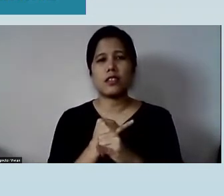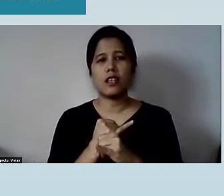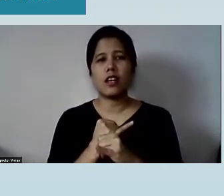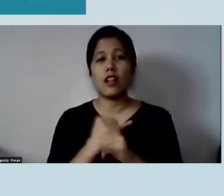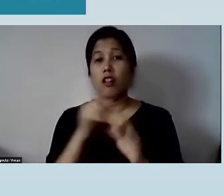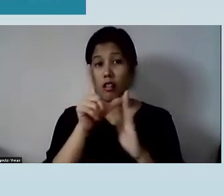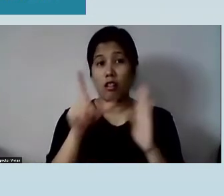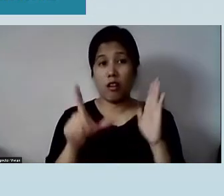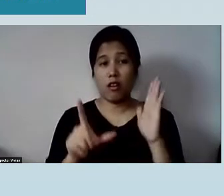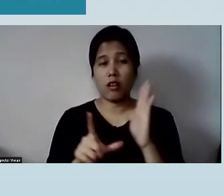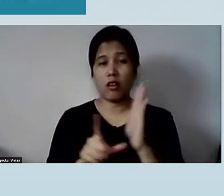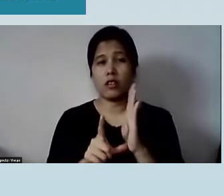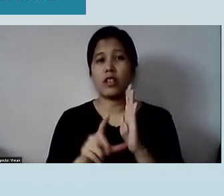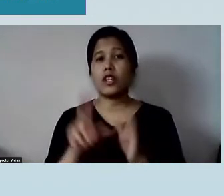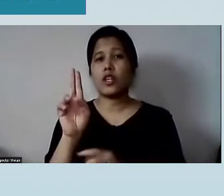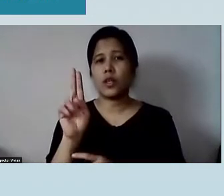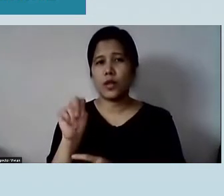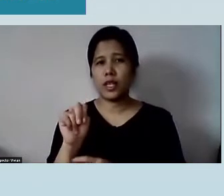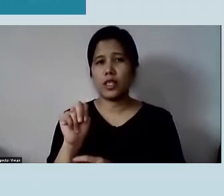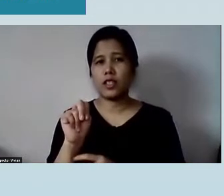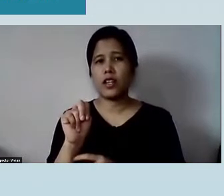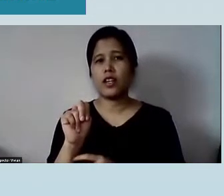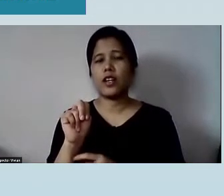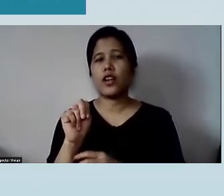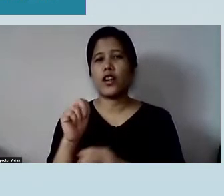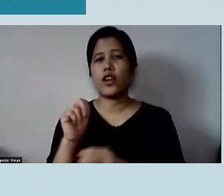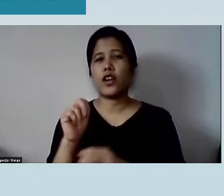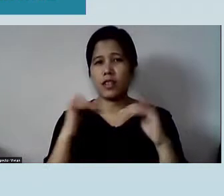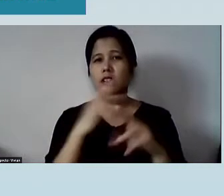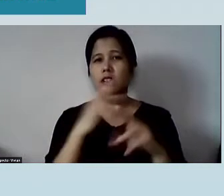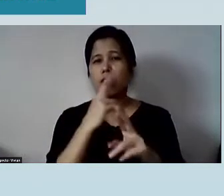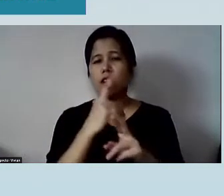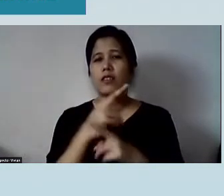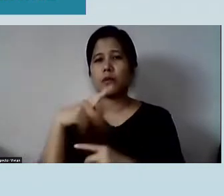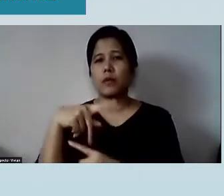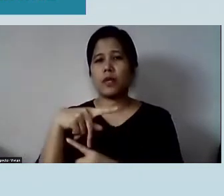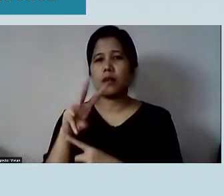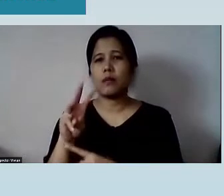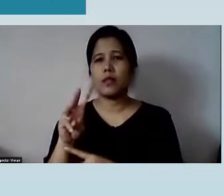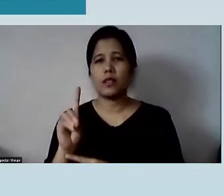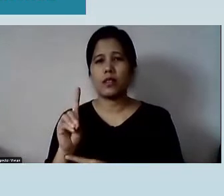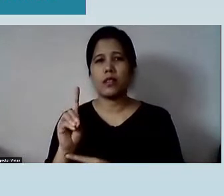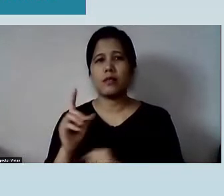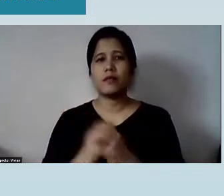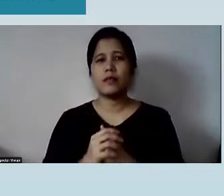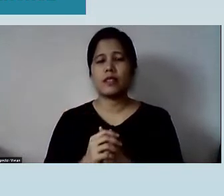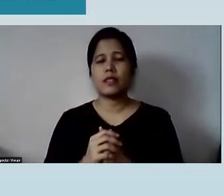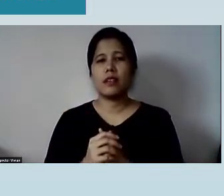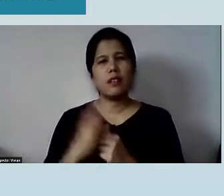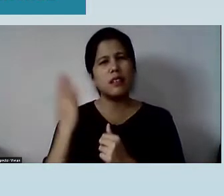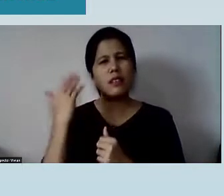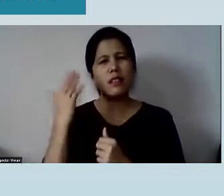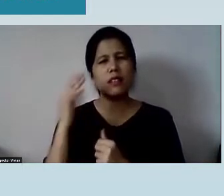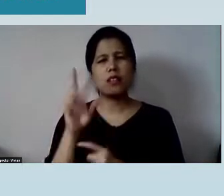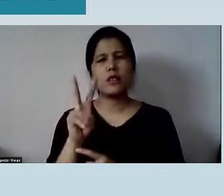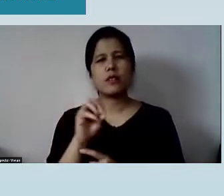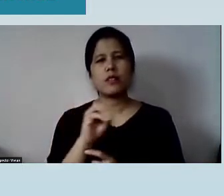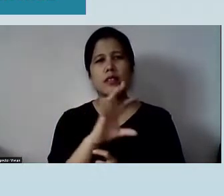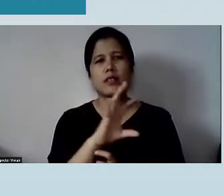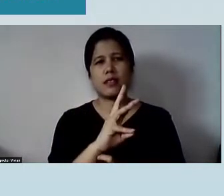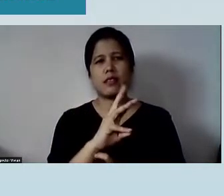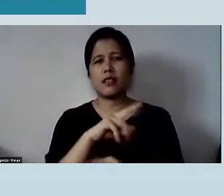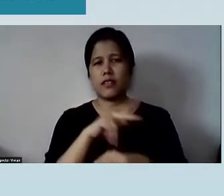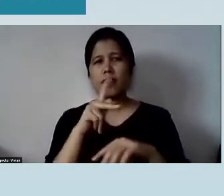law. This is the United Nations Convention on the Rights of the Persons with Disabilities, which the Philippine